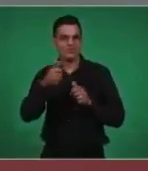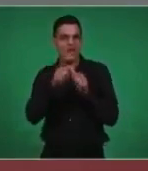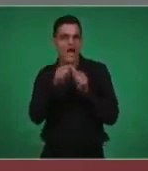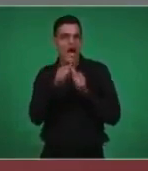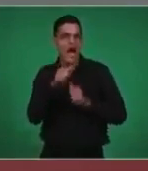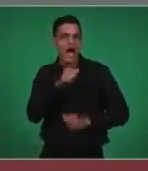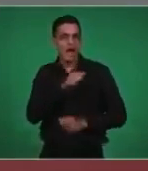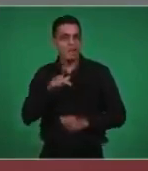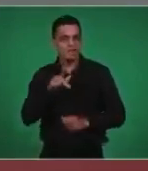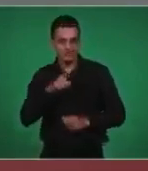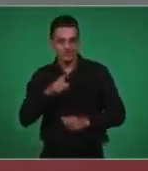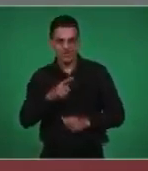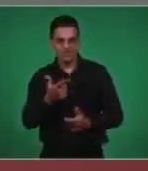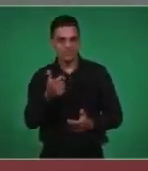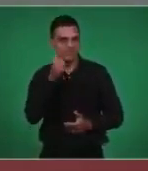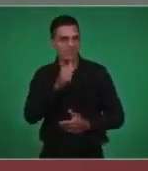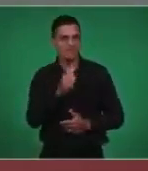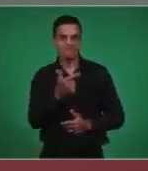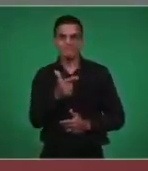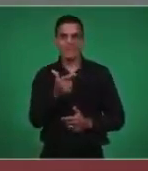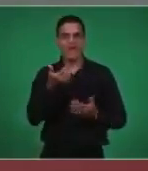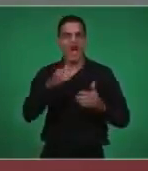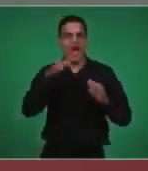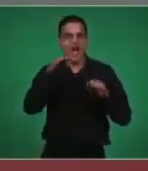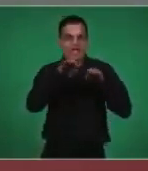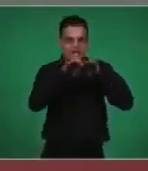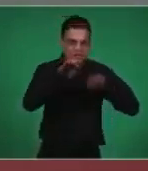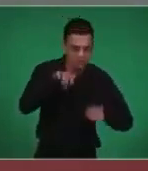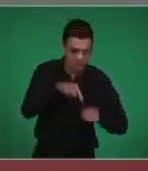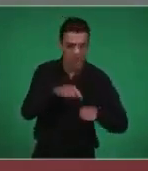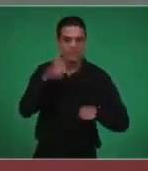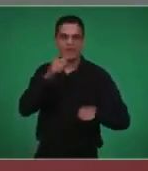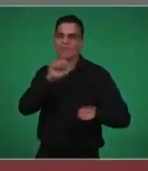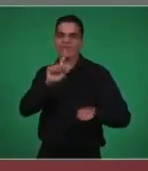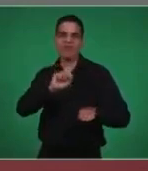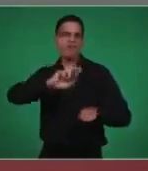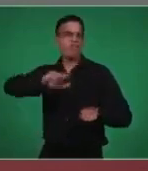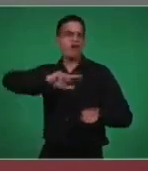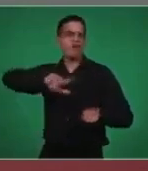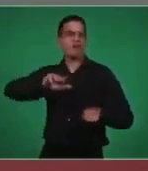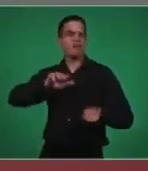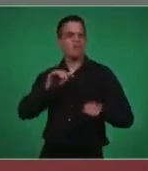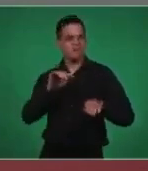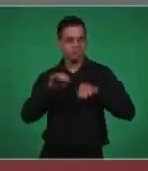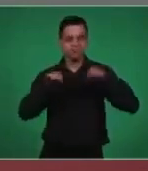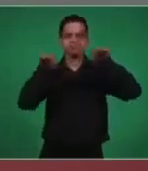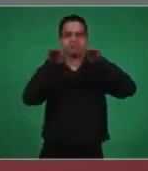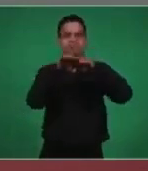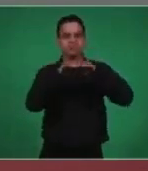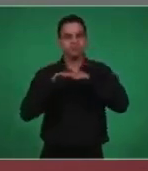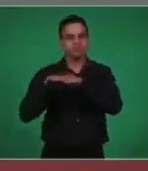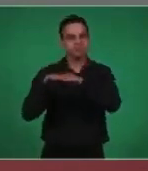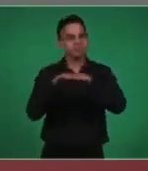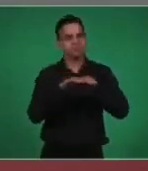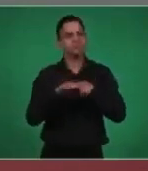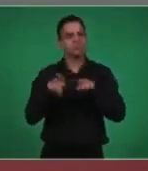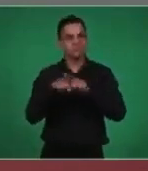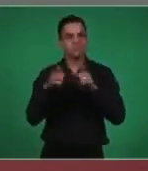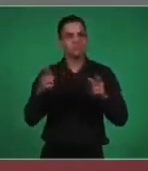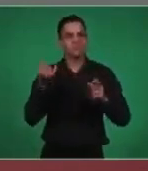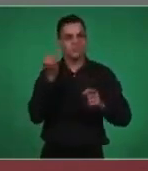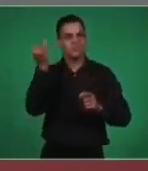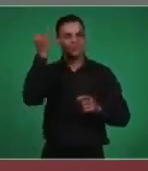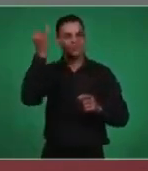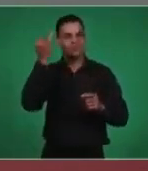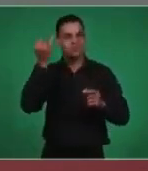does not diminish the world of the woman. And we see how much that represents for us for work like this,